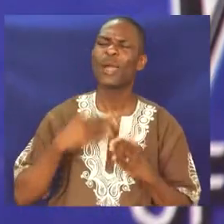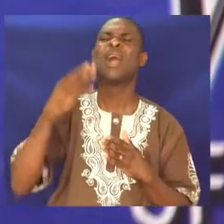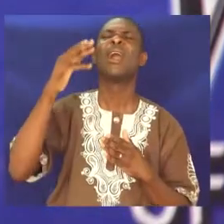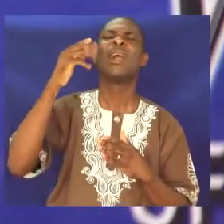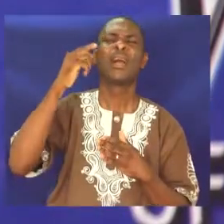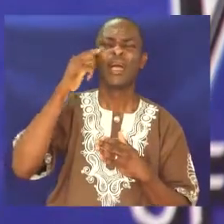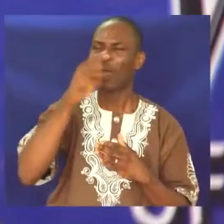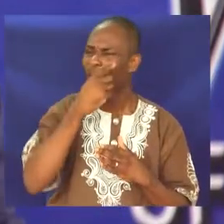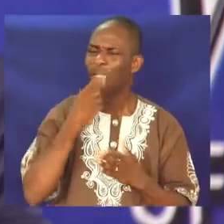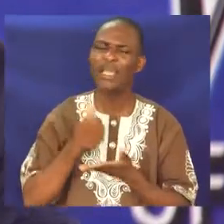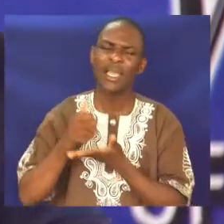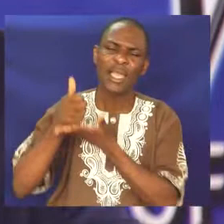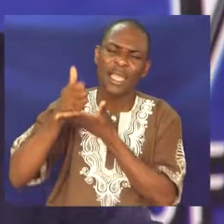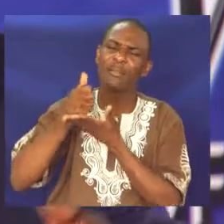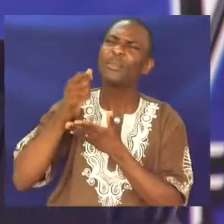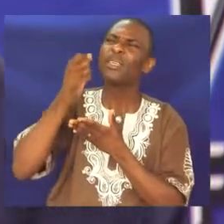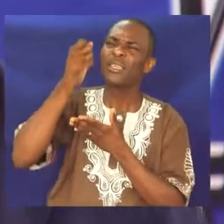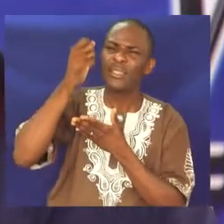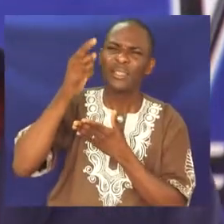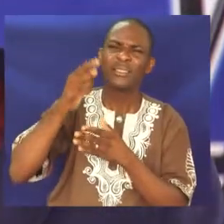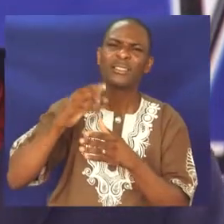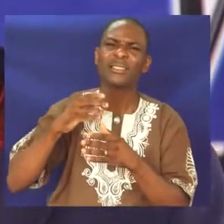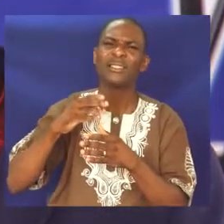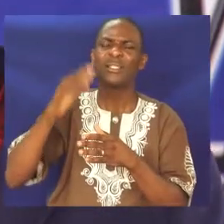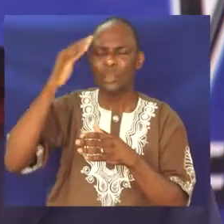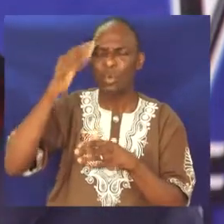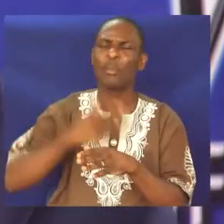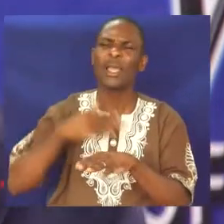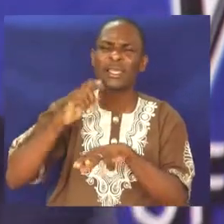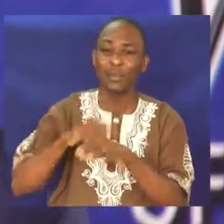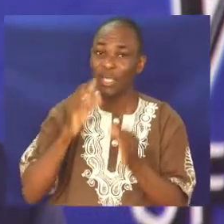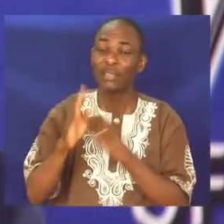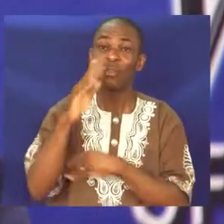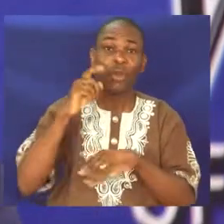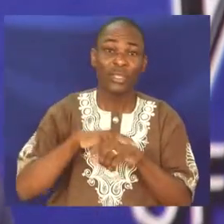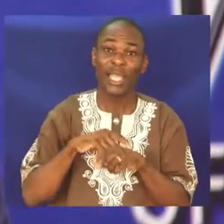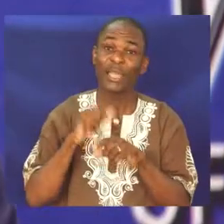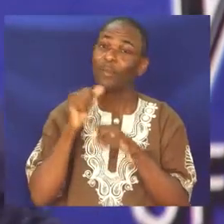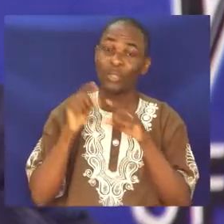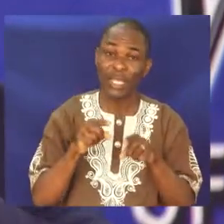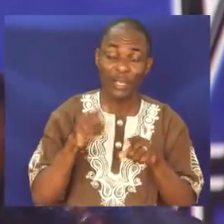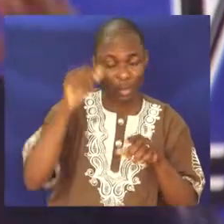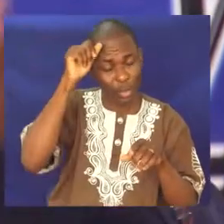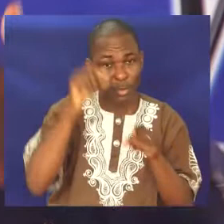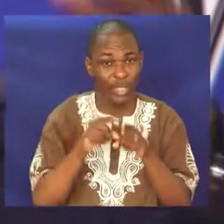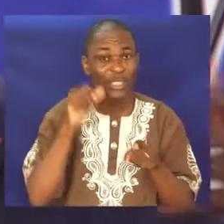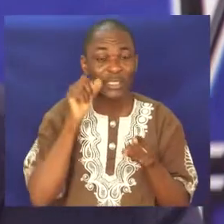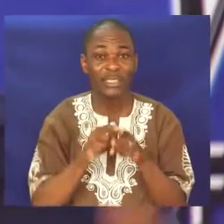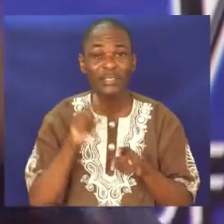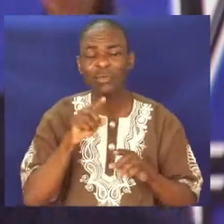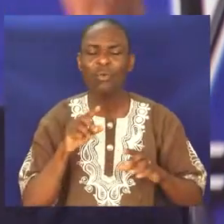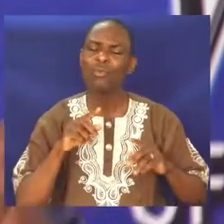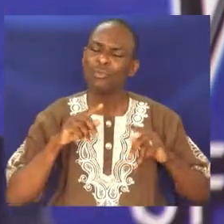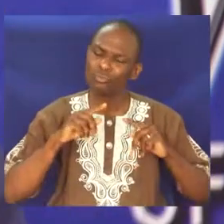ni na mi hu memre so onyame mre no enso ye a menua wo be ha ho ha ha ha ha